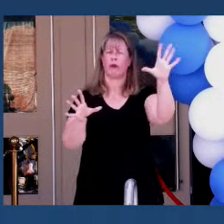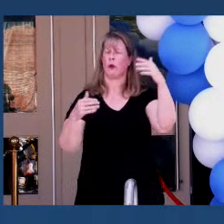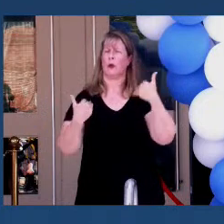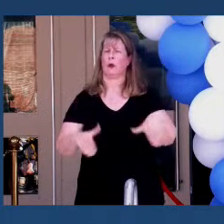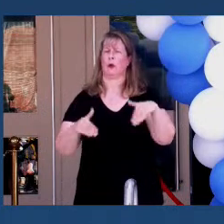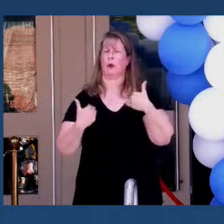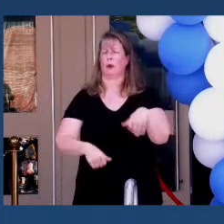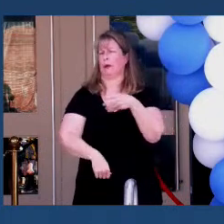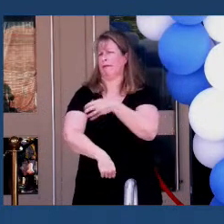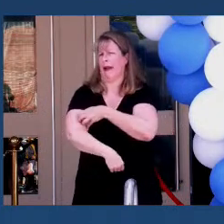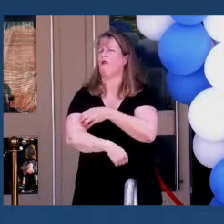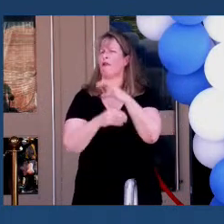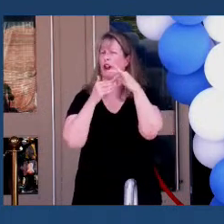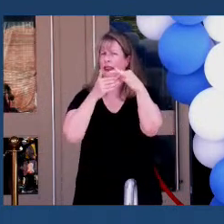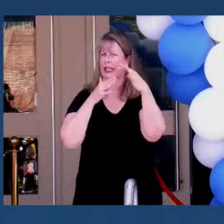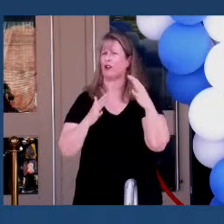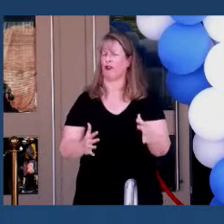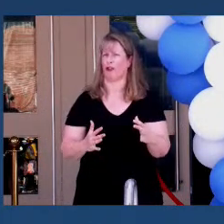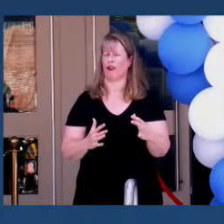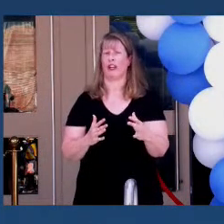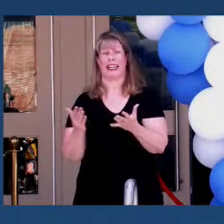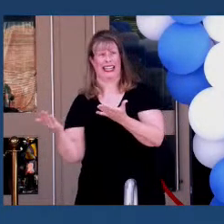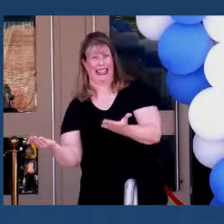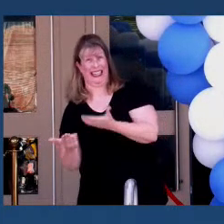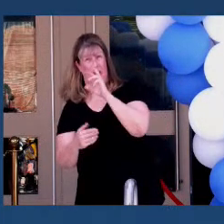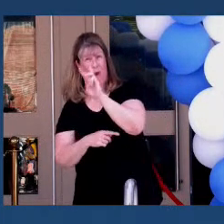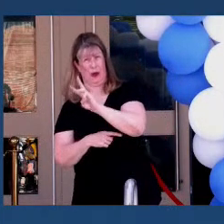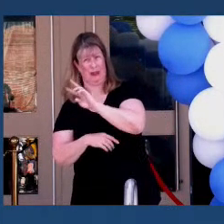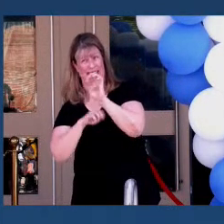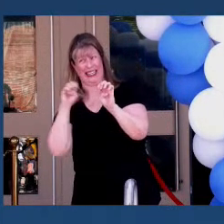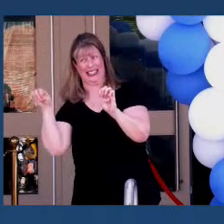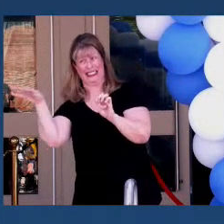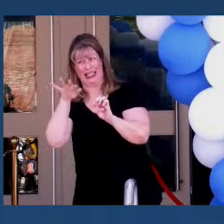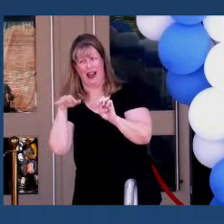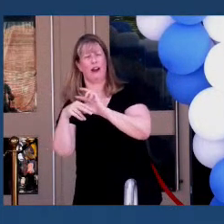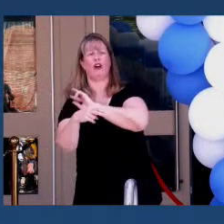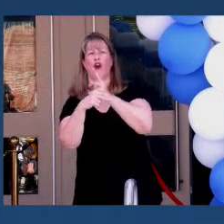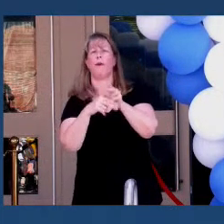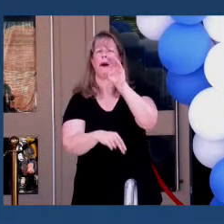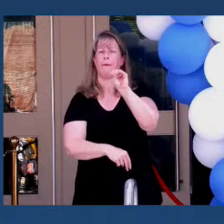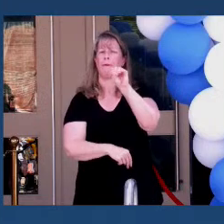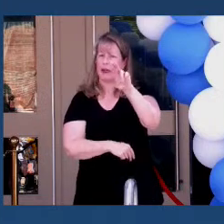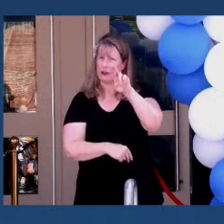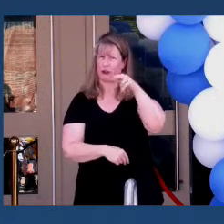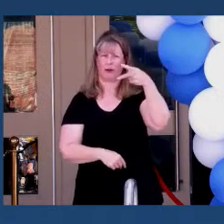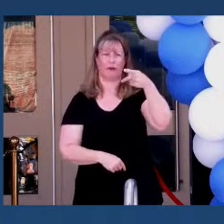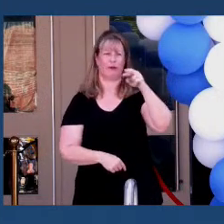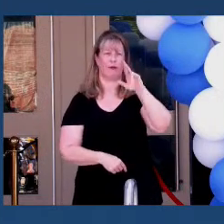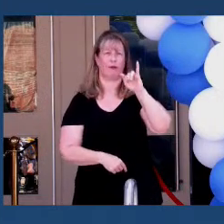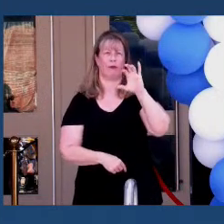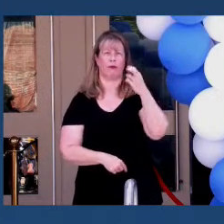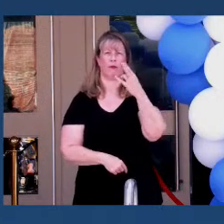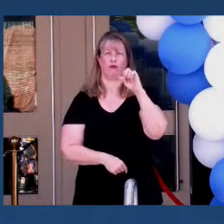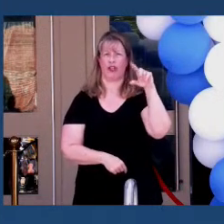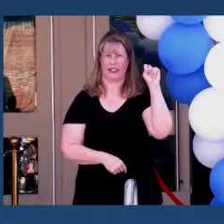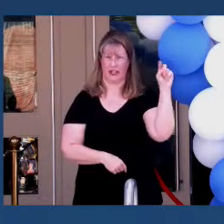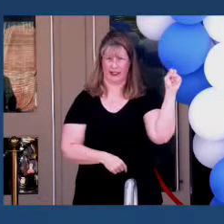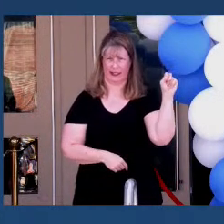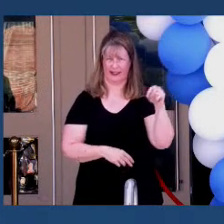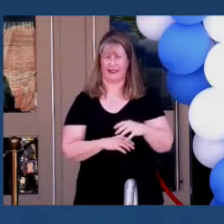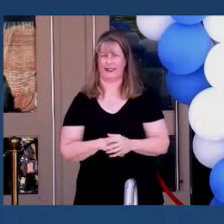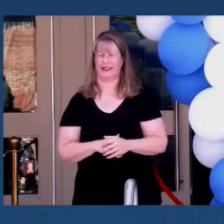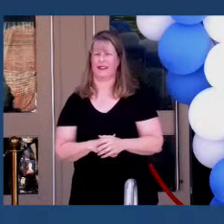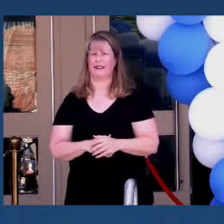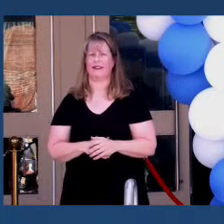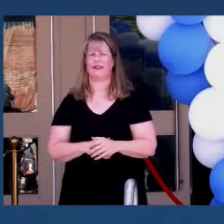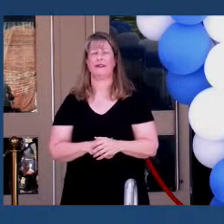just his first name. Us on the east side have to call him Mr. Pritchett. Became the head and